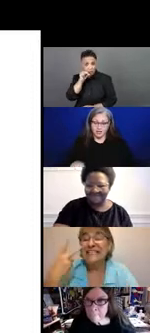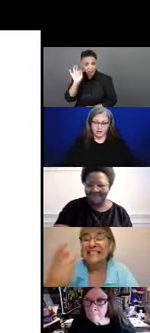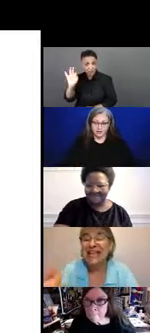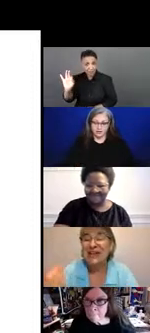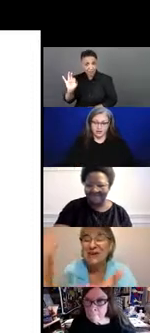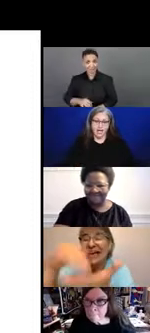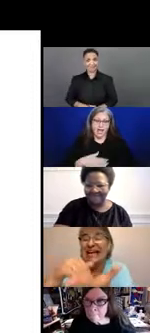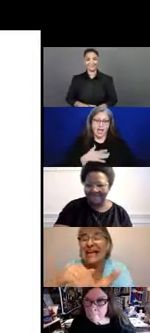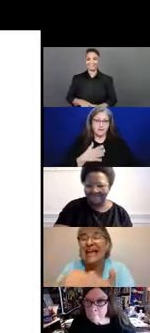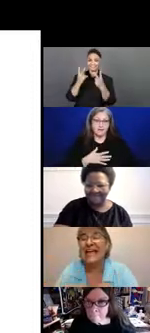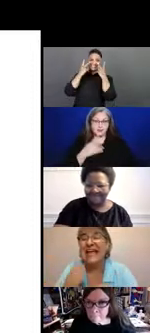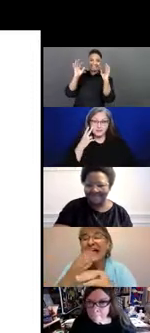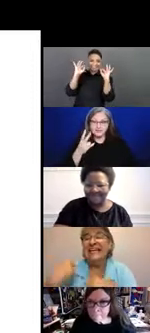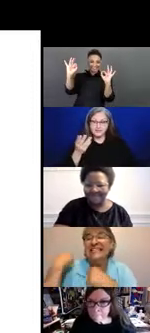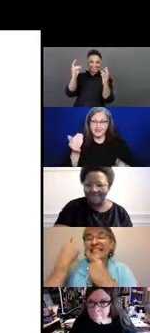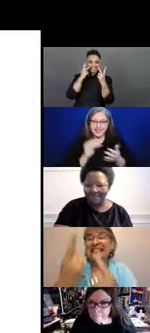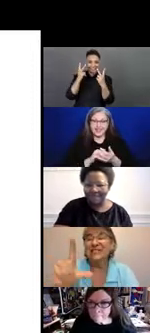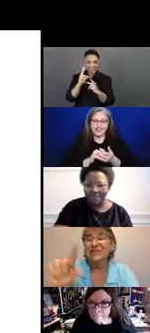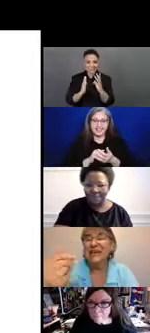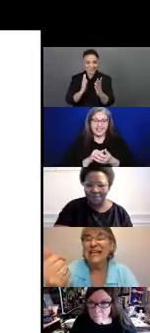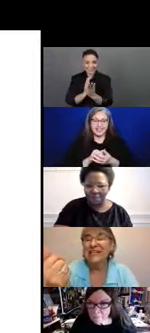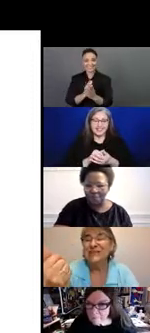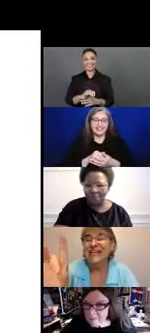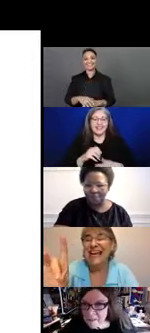Happy to see you again since